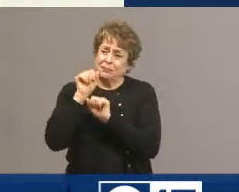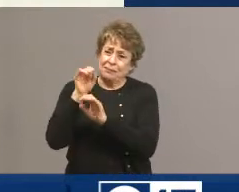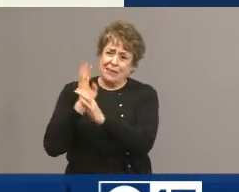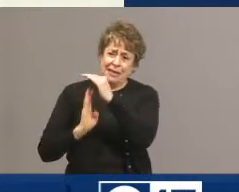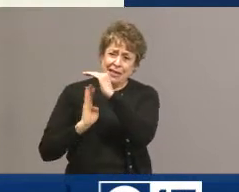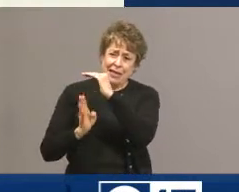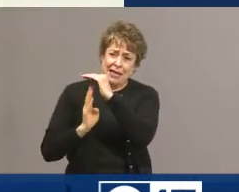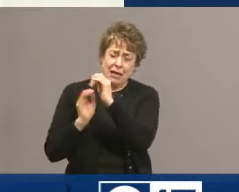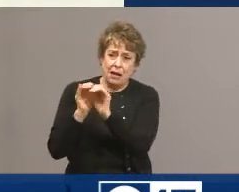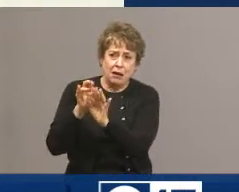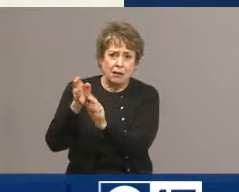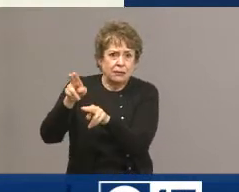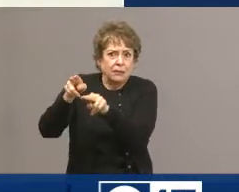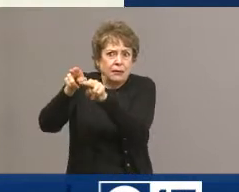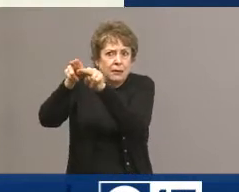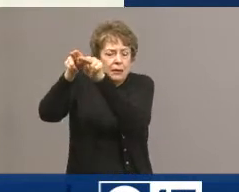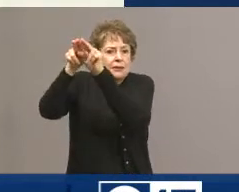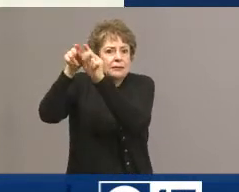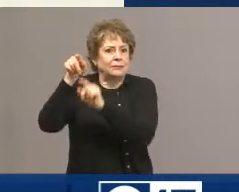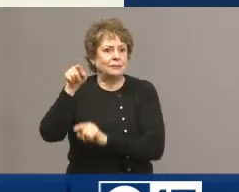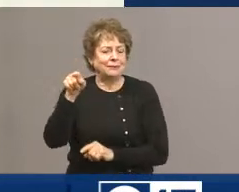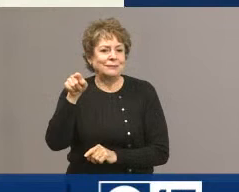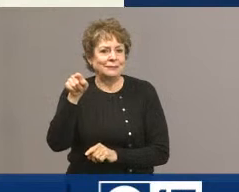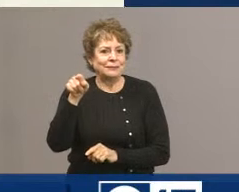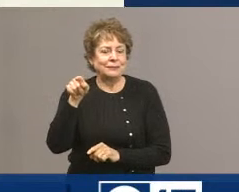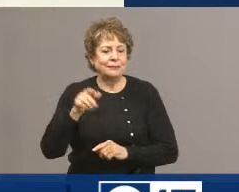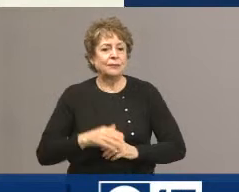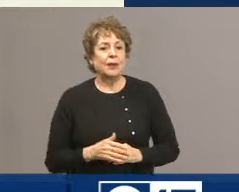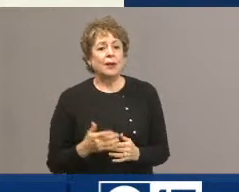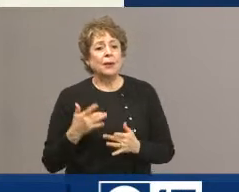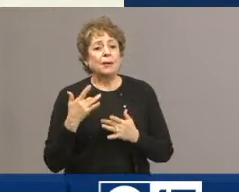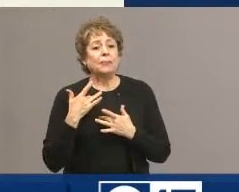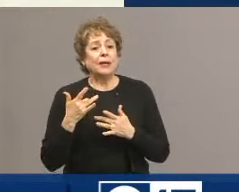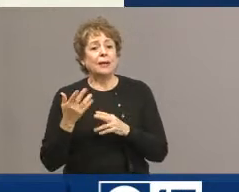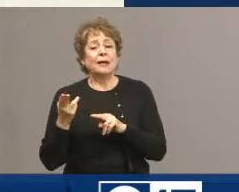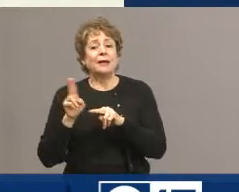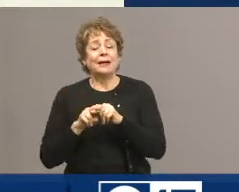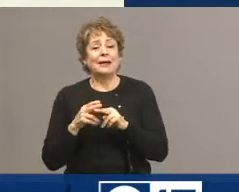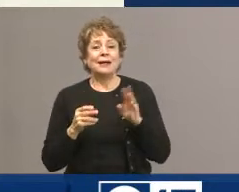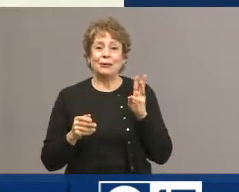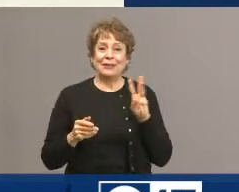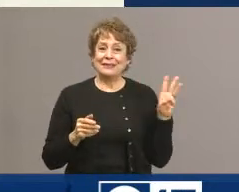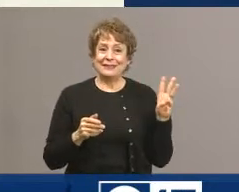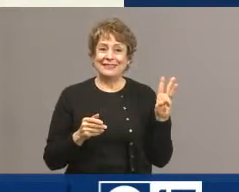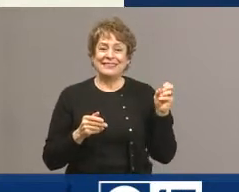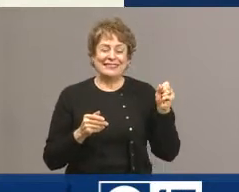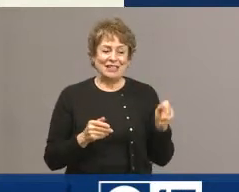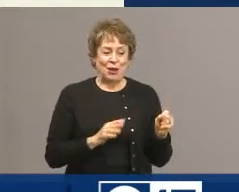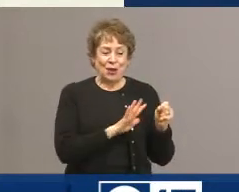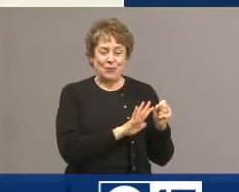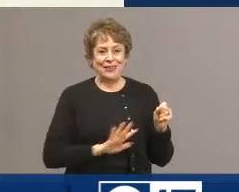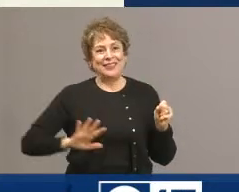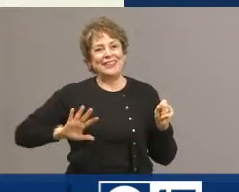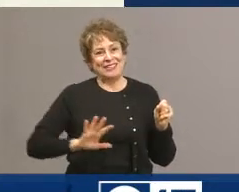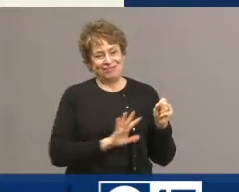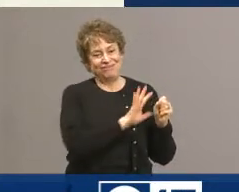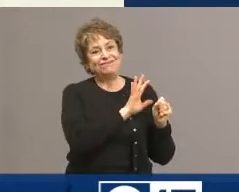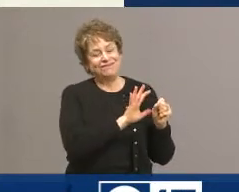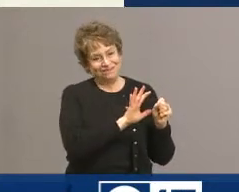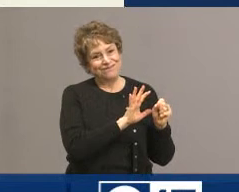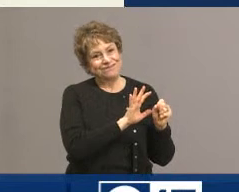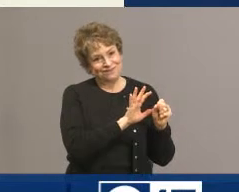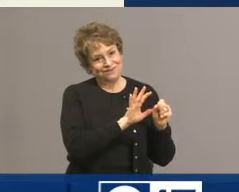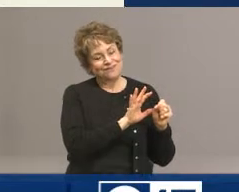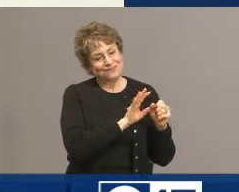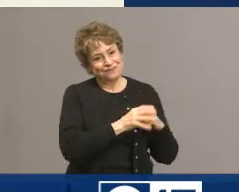the West and the South. We were able to visit with the Coronavirus Task Force